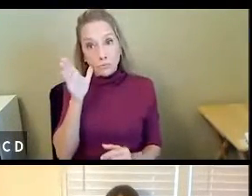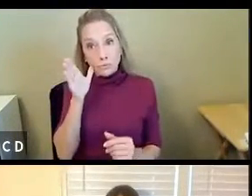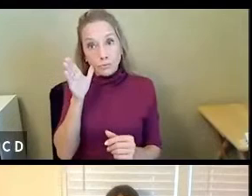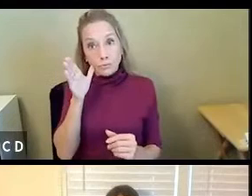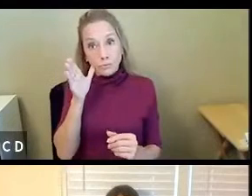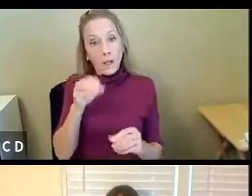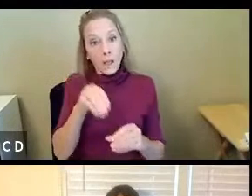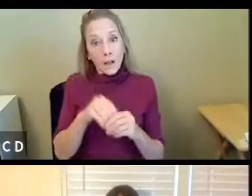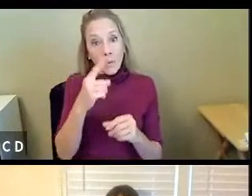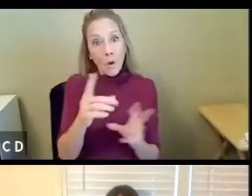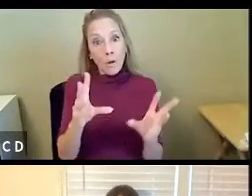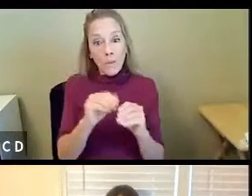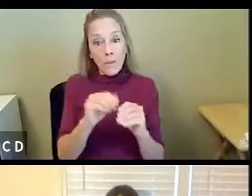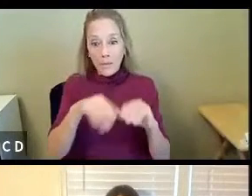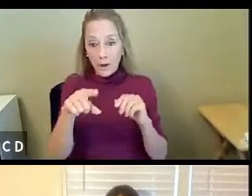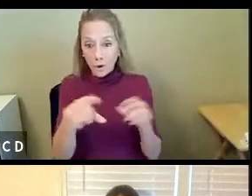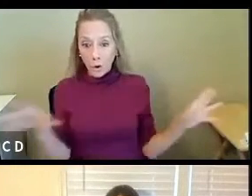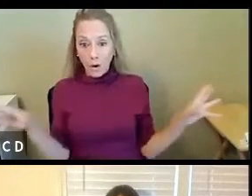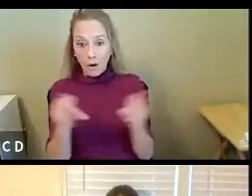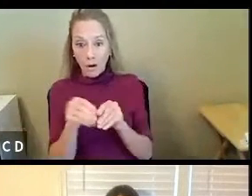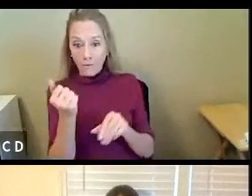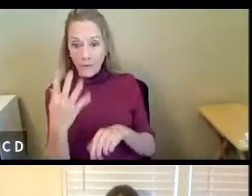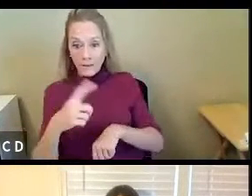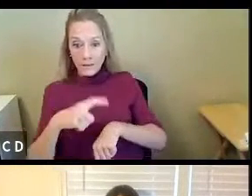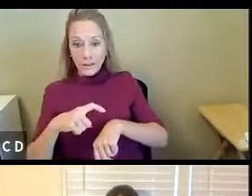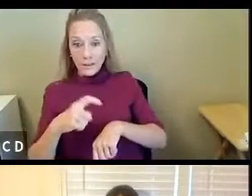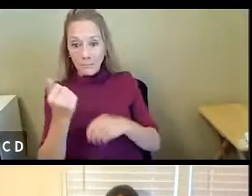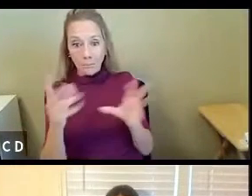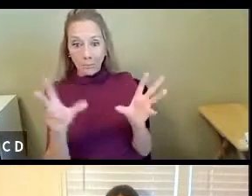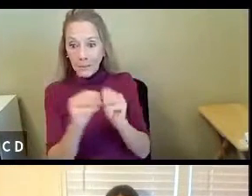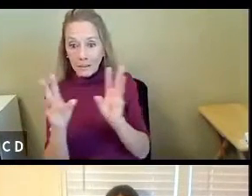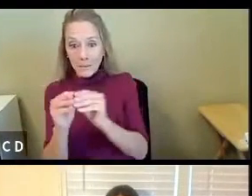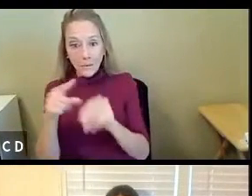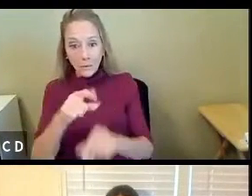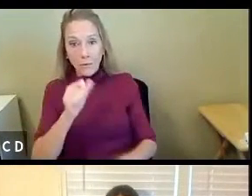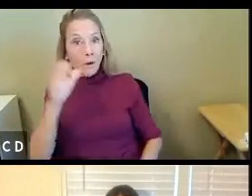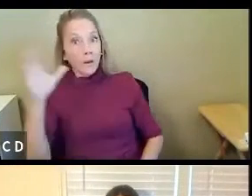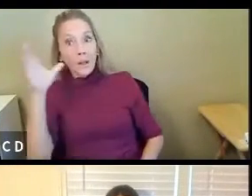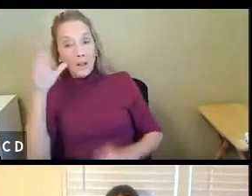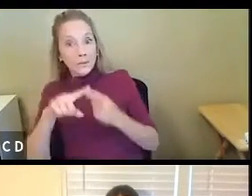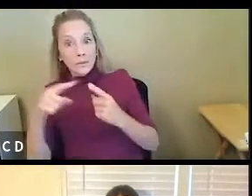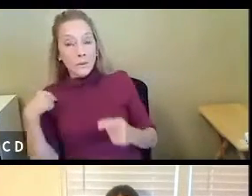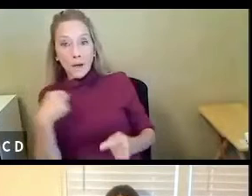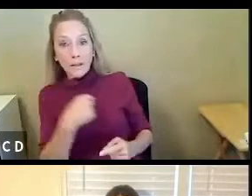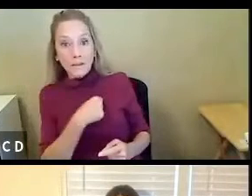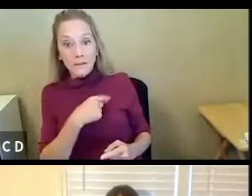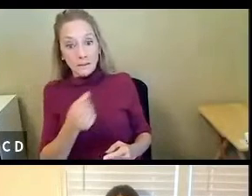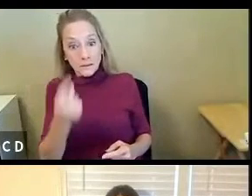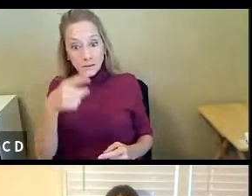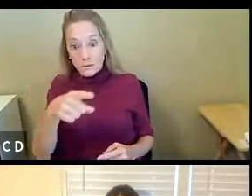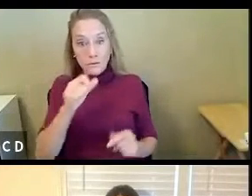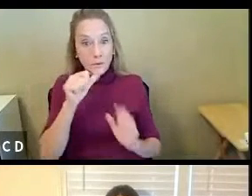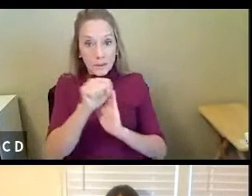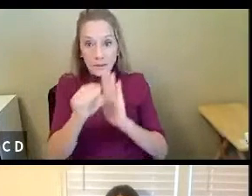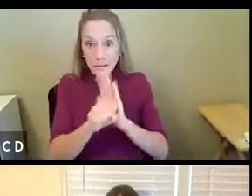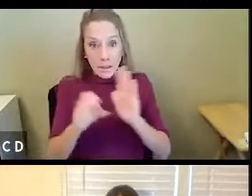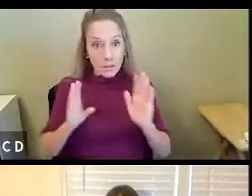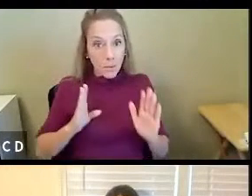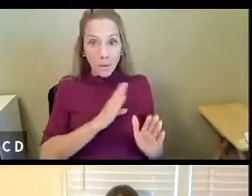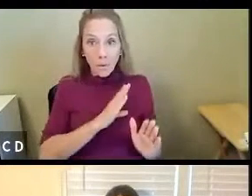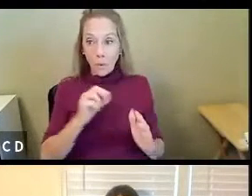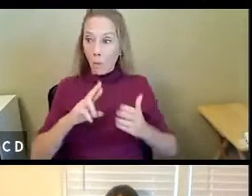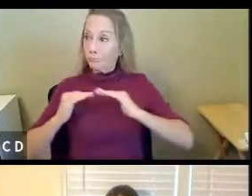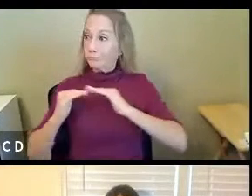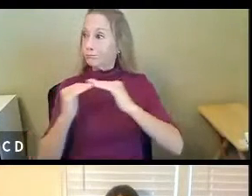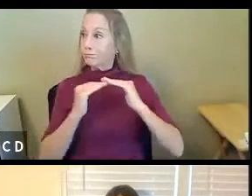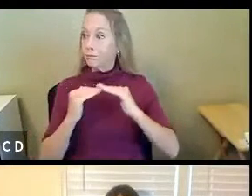in 15 meetings. And you forgot the most important group you're accountable to is not a state board or your peers, it is the citizens of